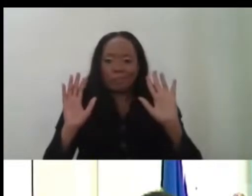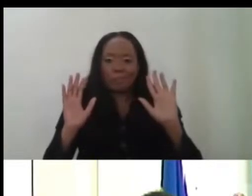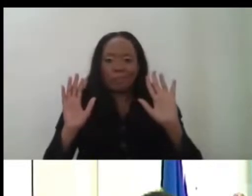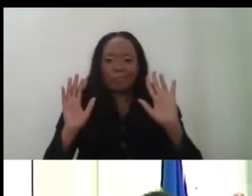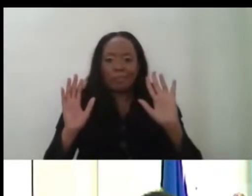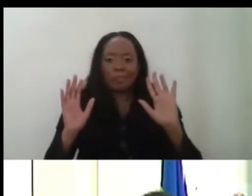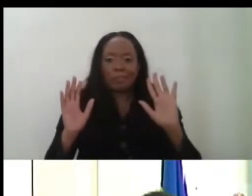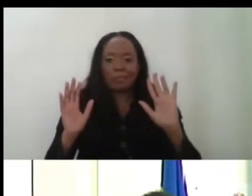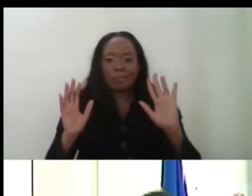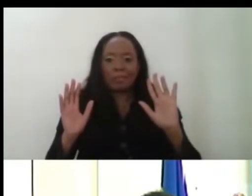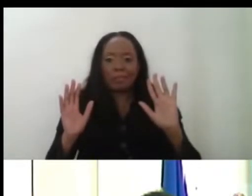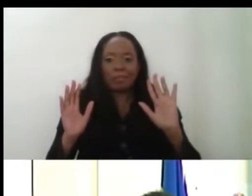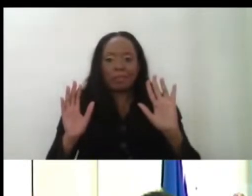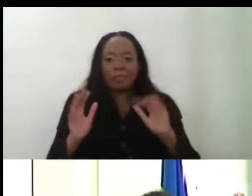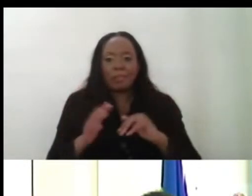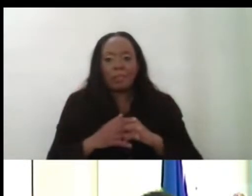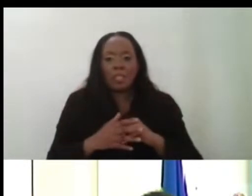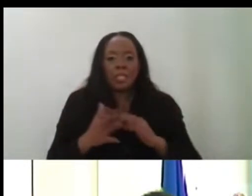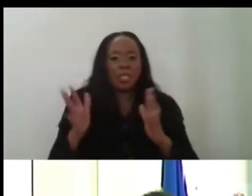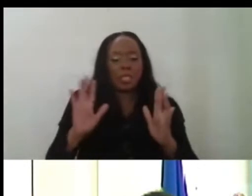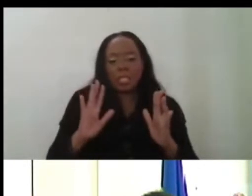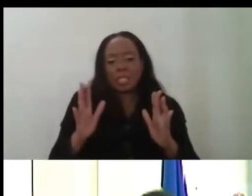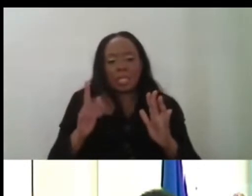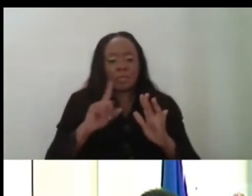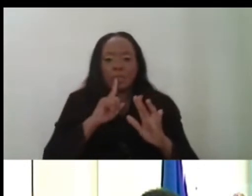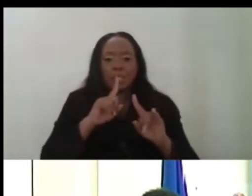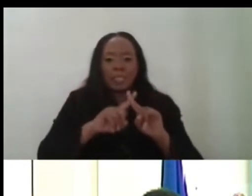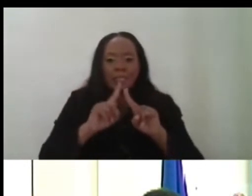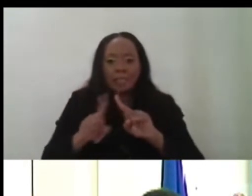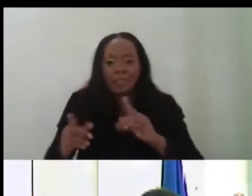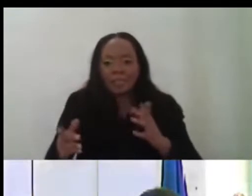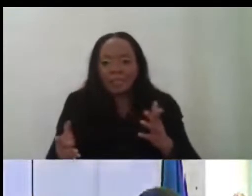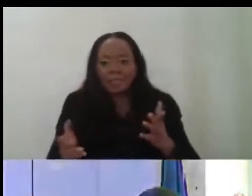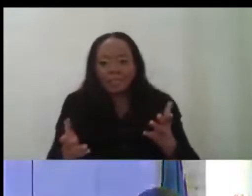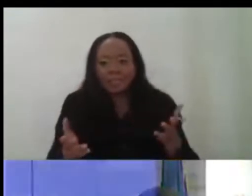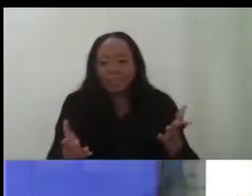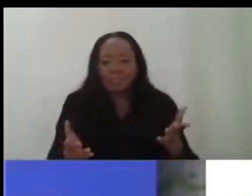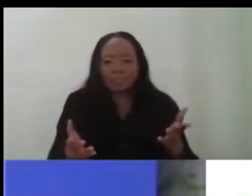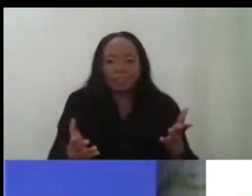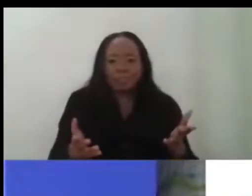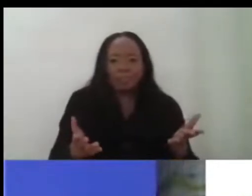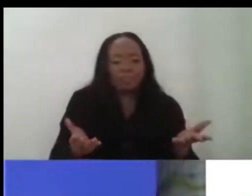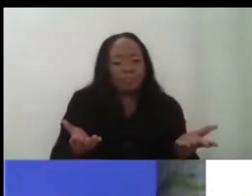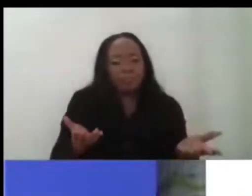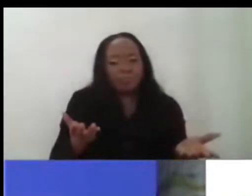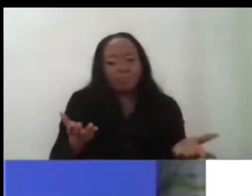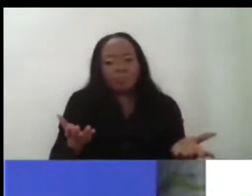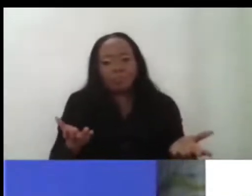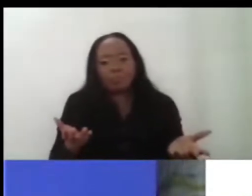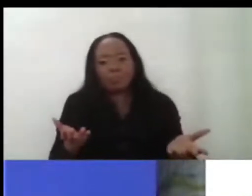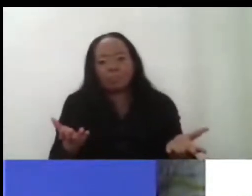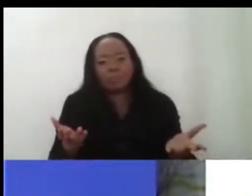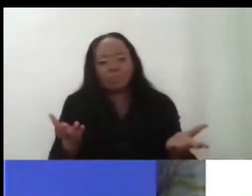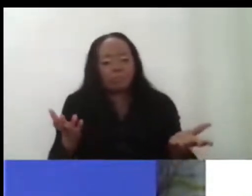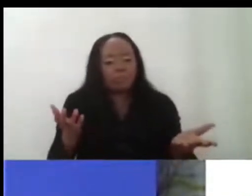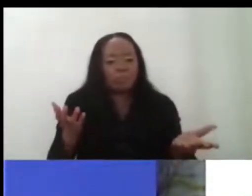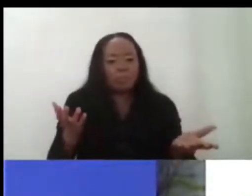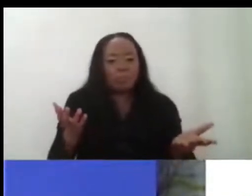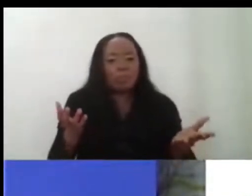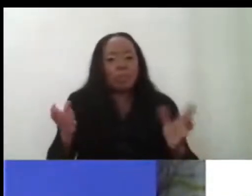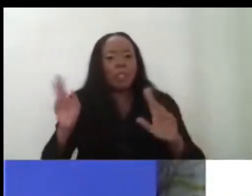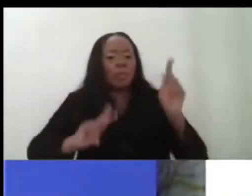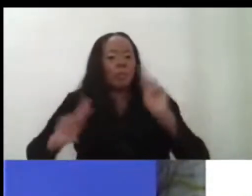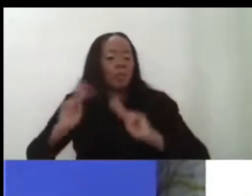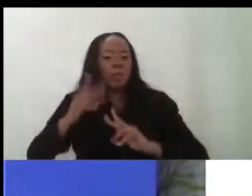Vulnerability is a very fluid state. Persons may be vulnerable today, and we may have persons added to the list. But